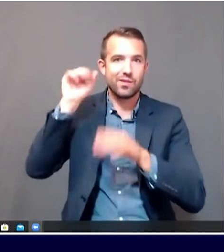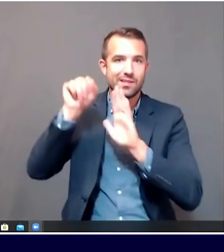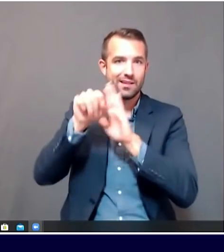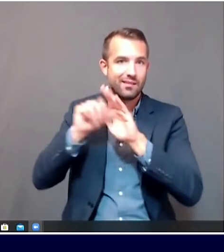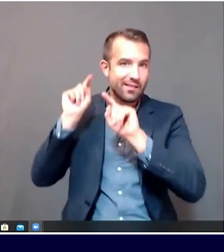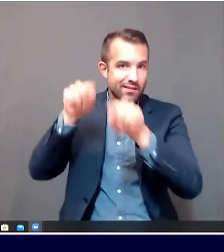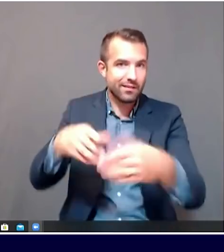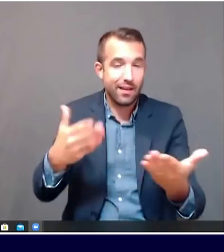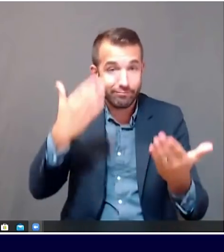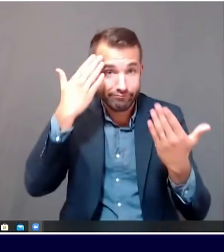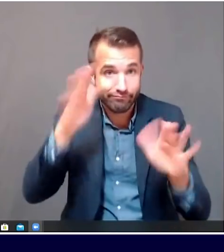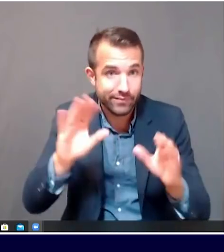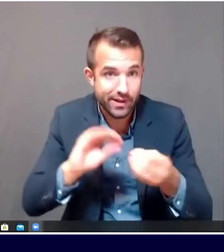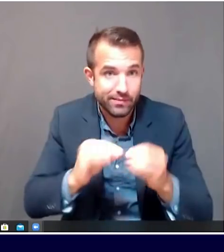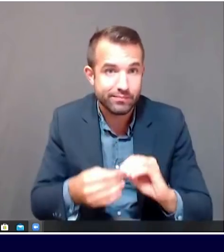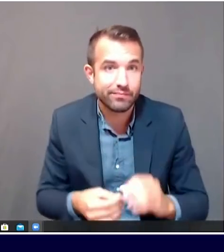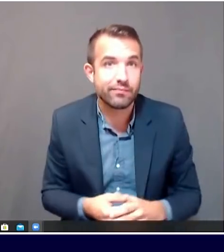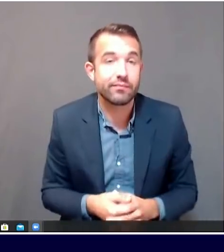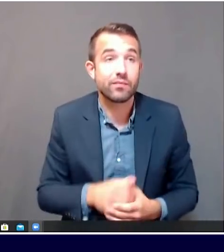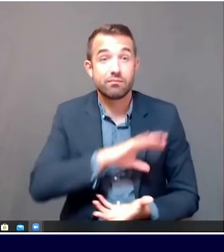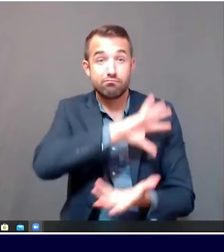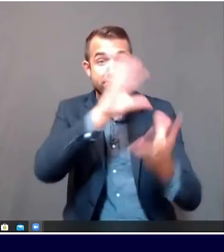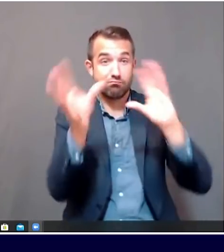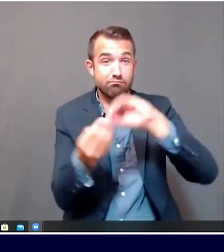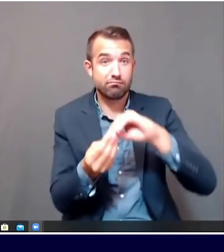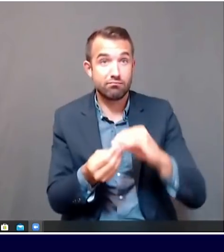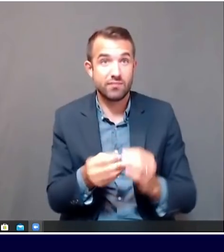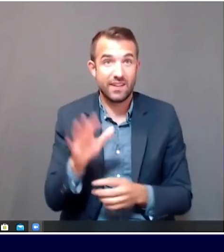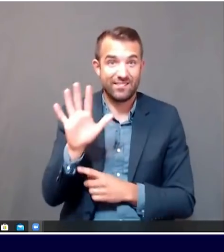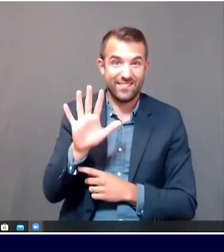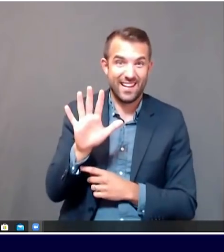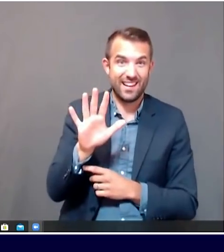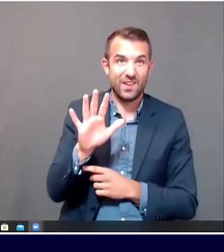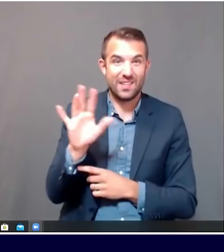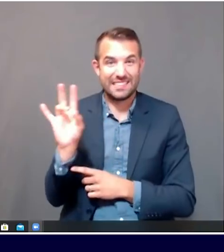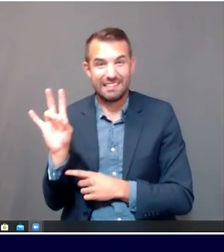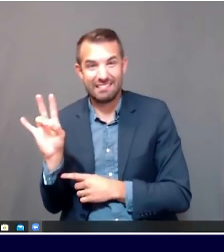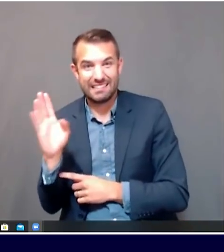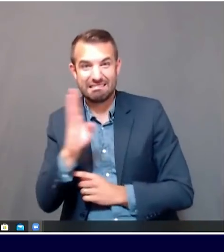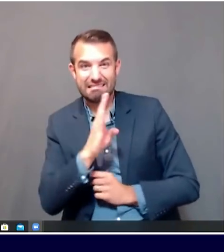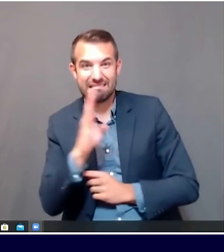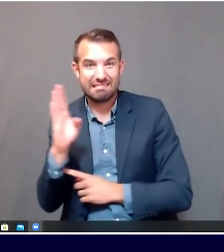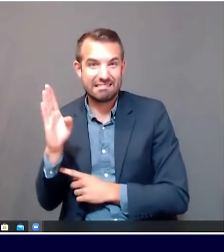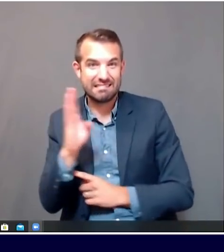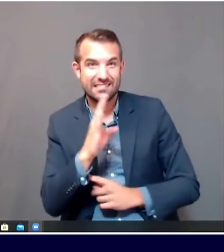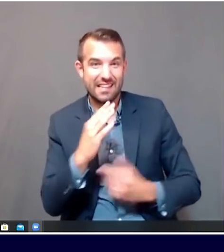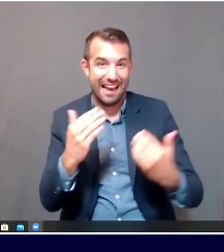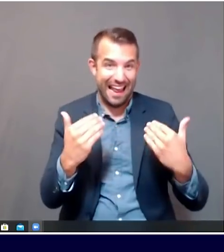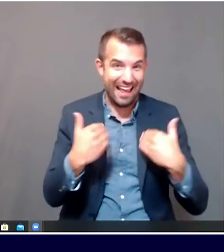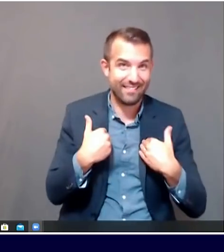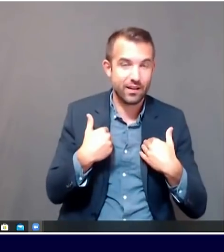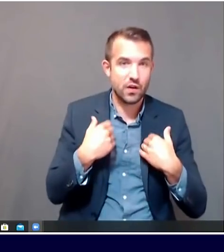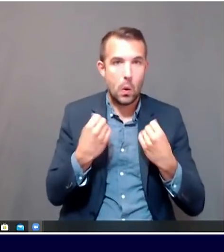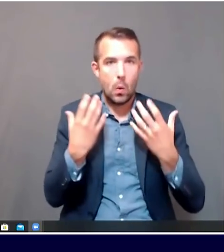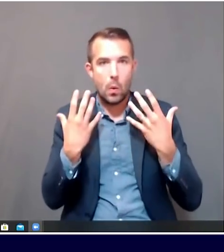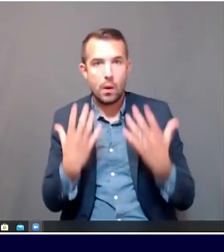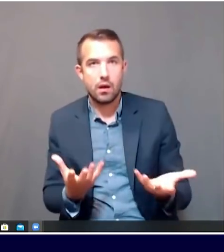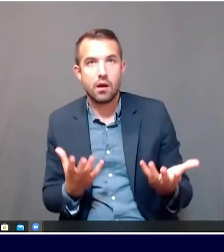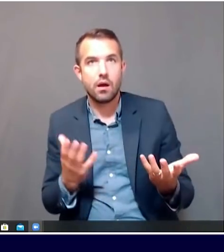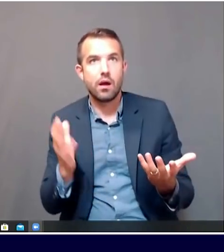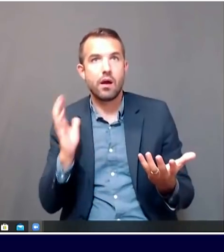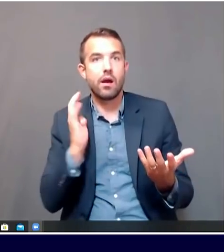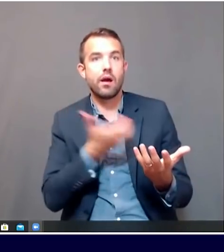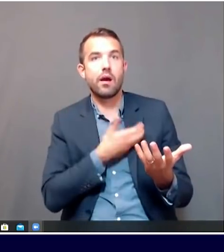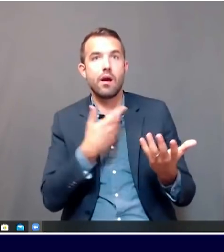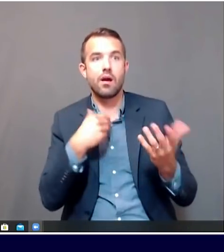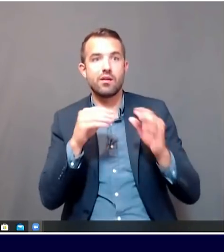and most important piece, Eric, is that our guidance is clear. If you are coming to Maine before you've